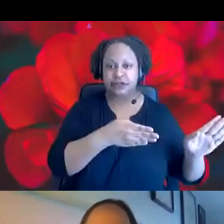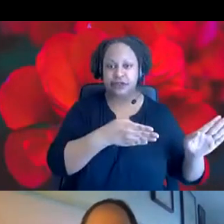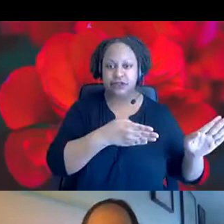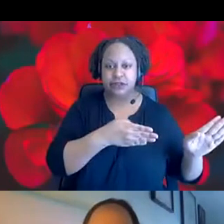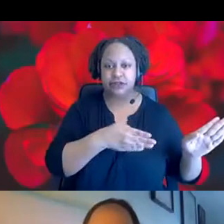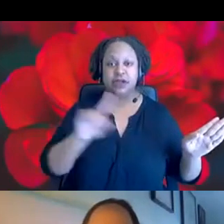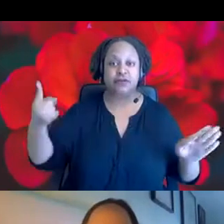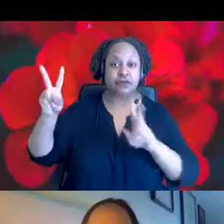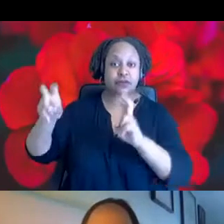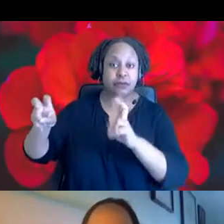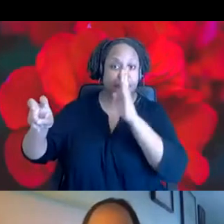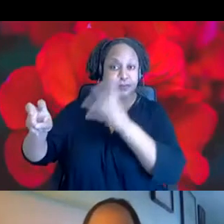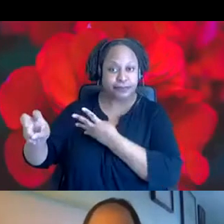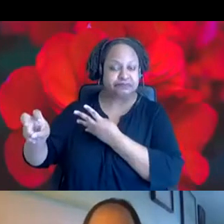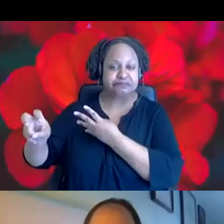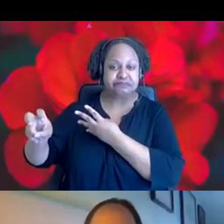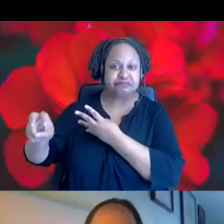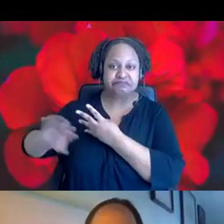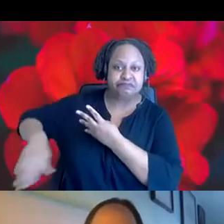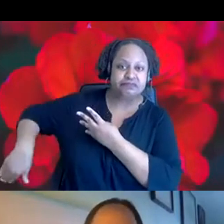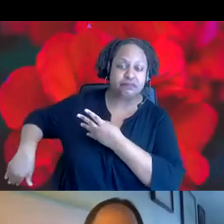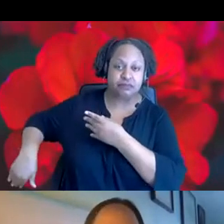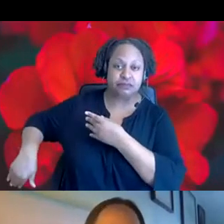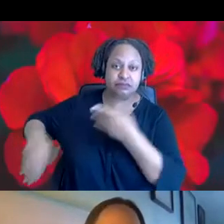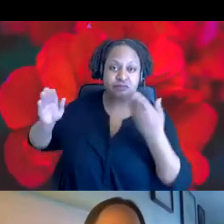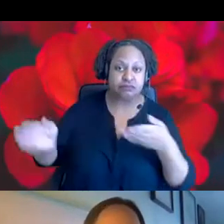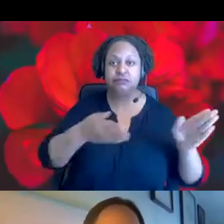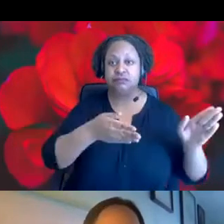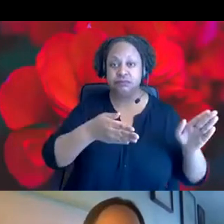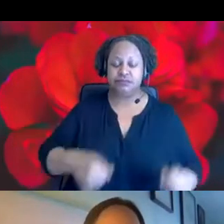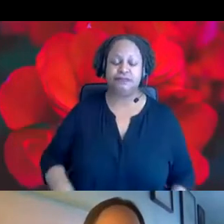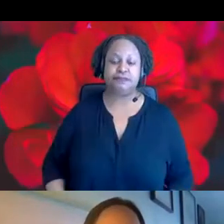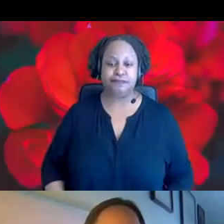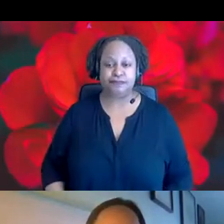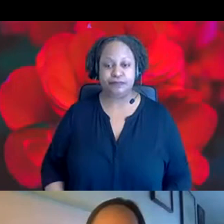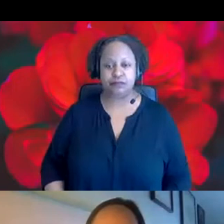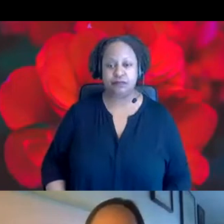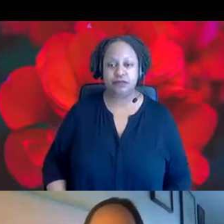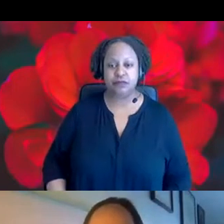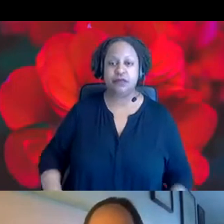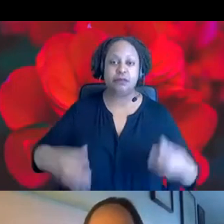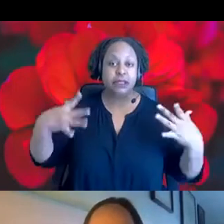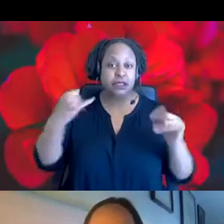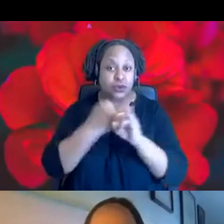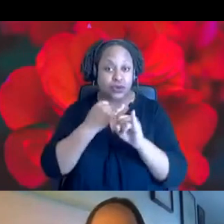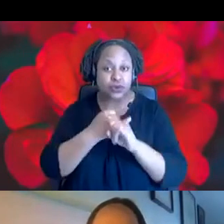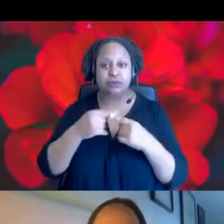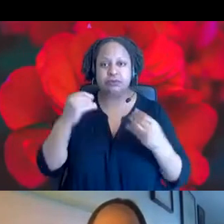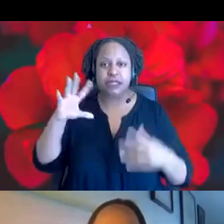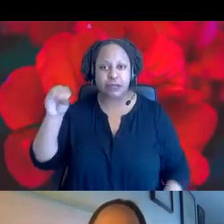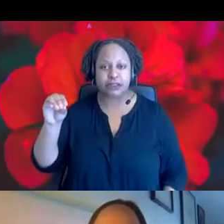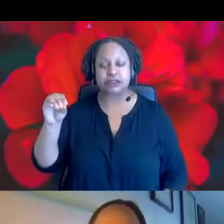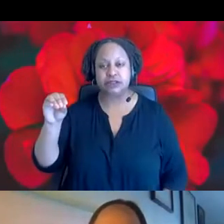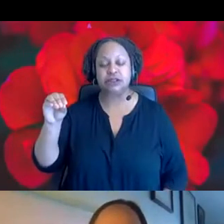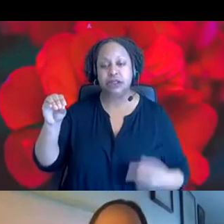subject has fallen by the wayside. You know, all these institutions, all of these companies came forward and were